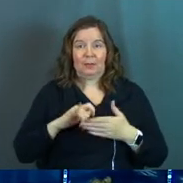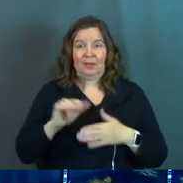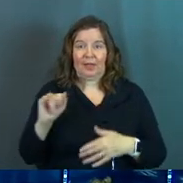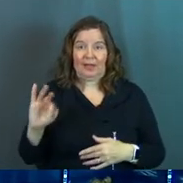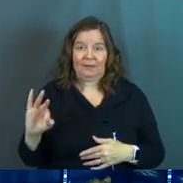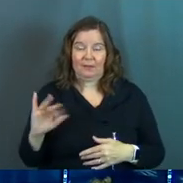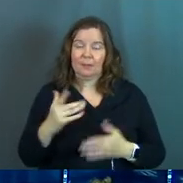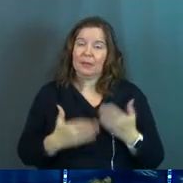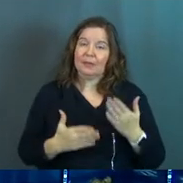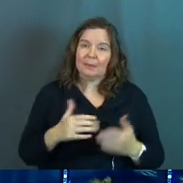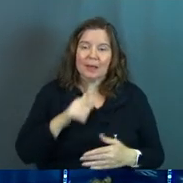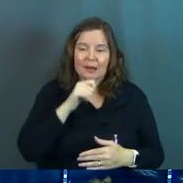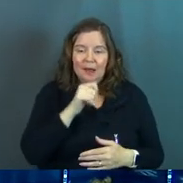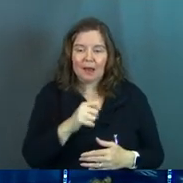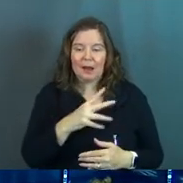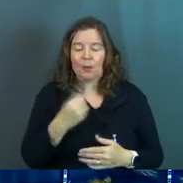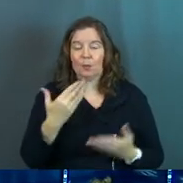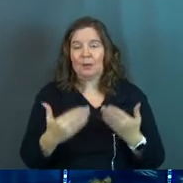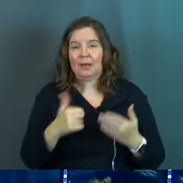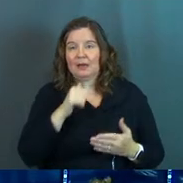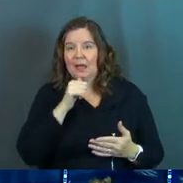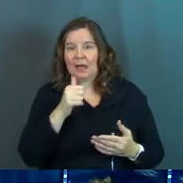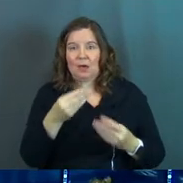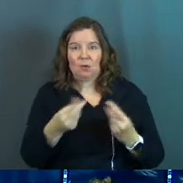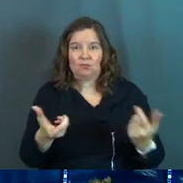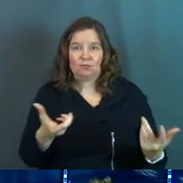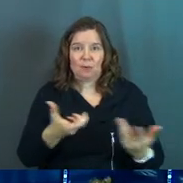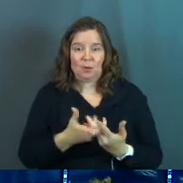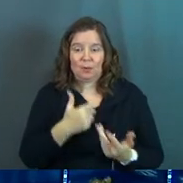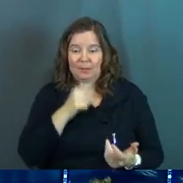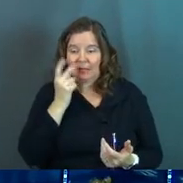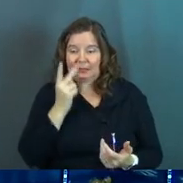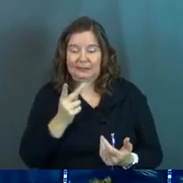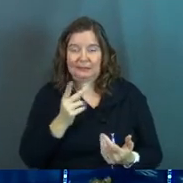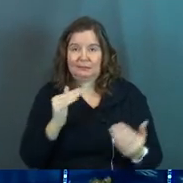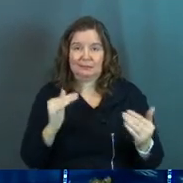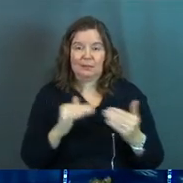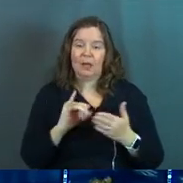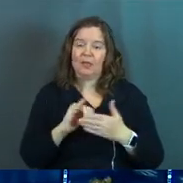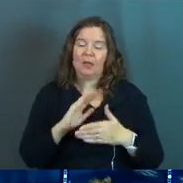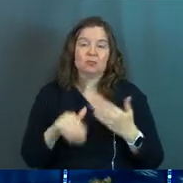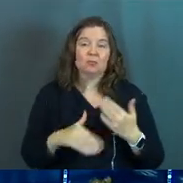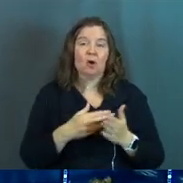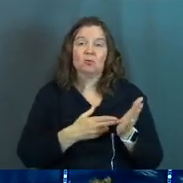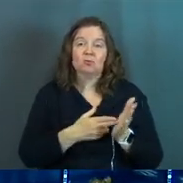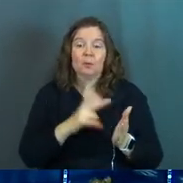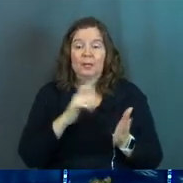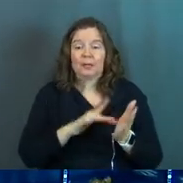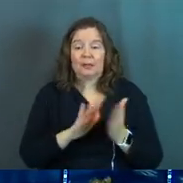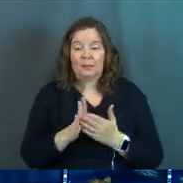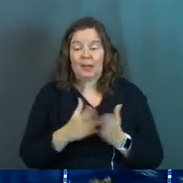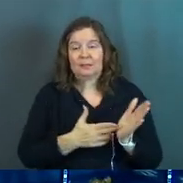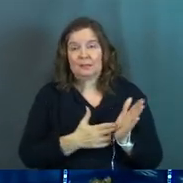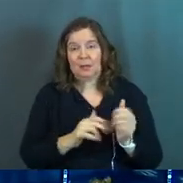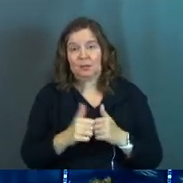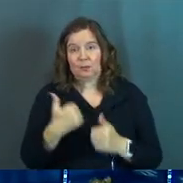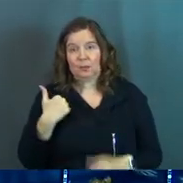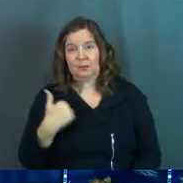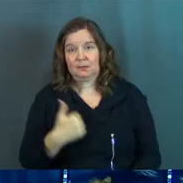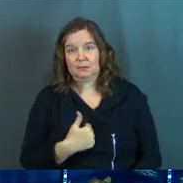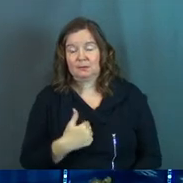if. But they might not, and we might not reconcile. We might not see eye to eye. And that's all true, because the Bible's honest with